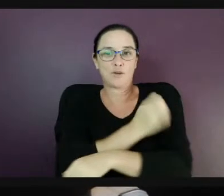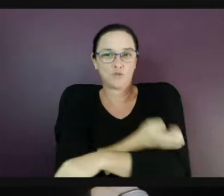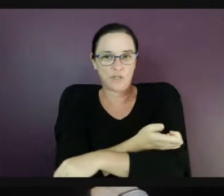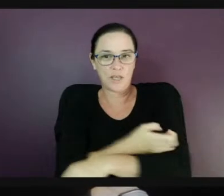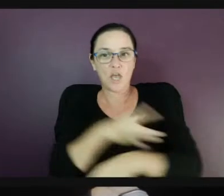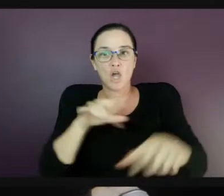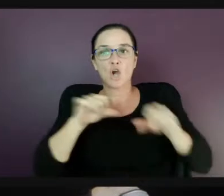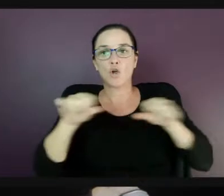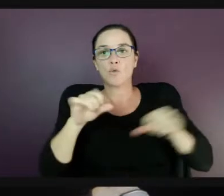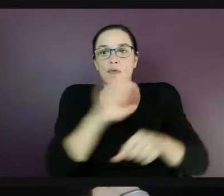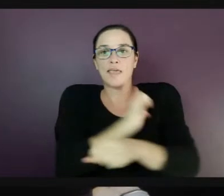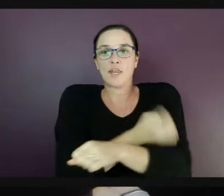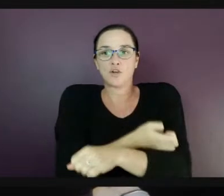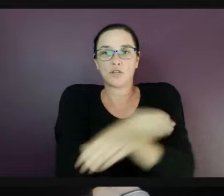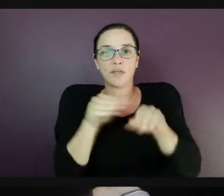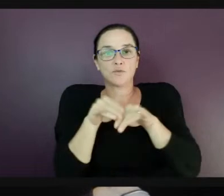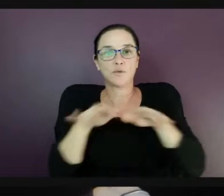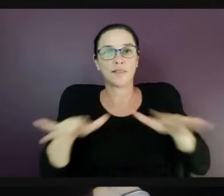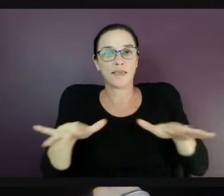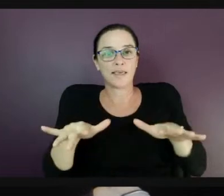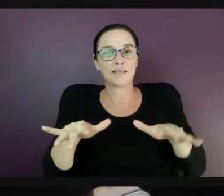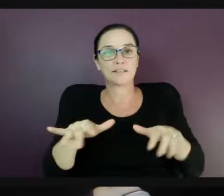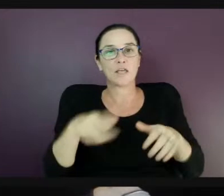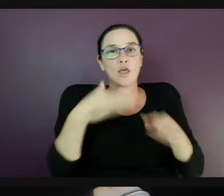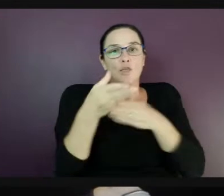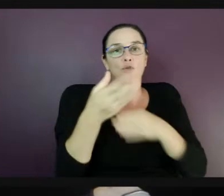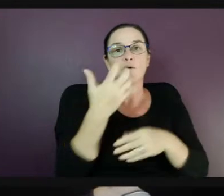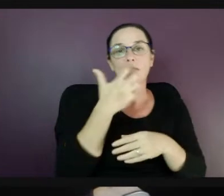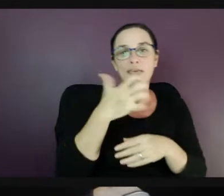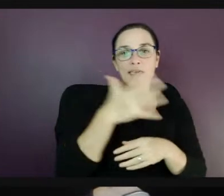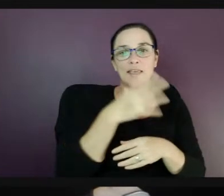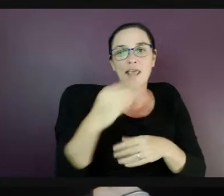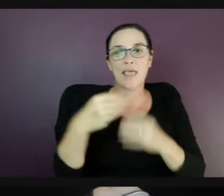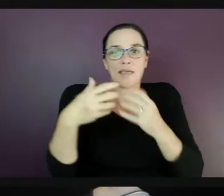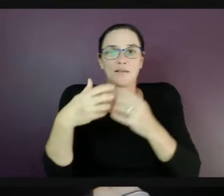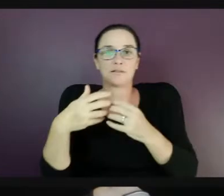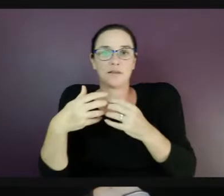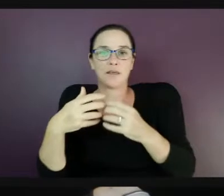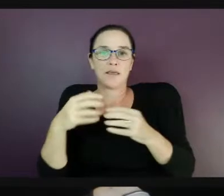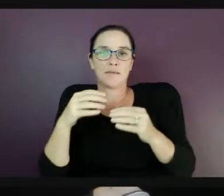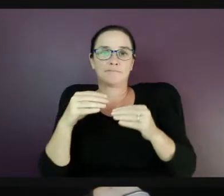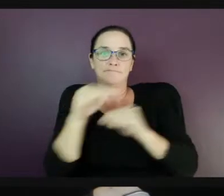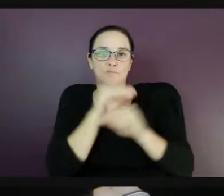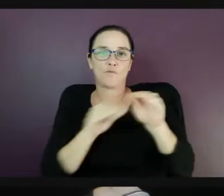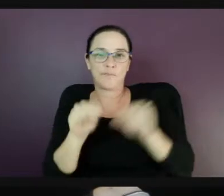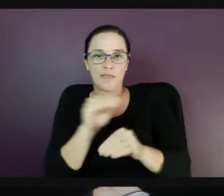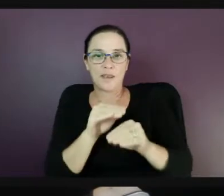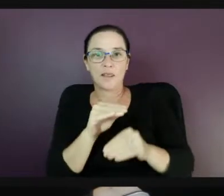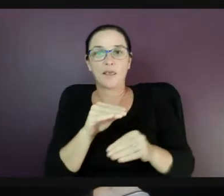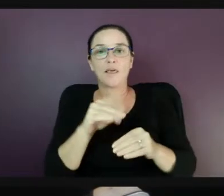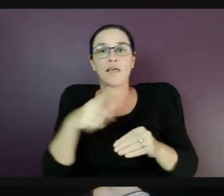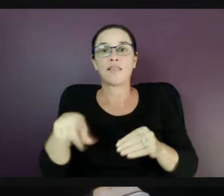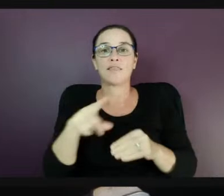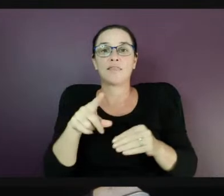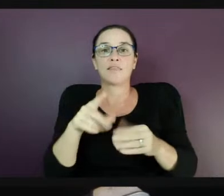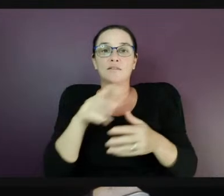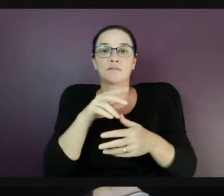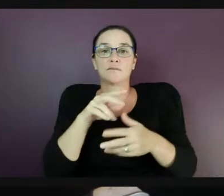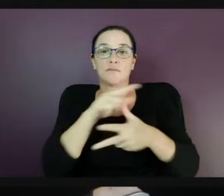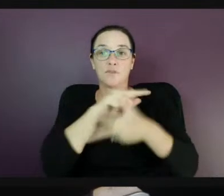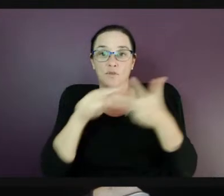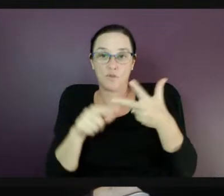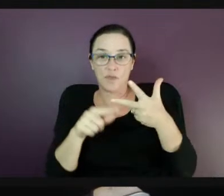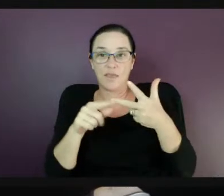Earthquake energy is also released in heat and mechanically. All those categories together comprise